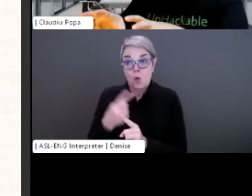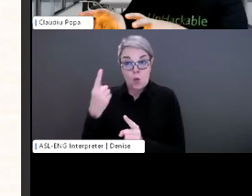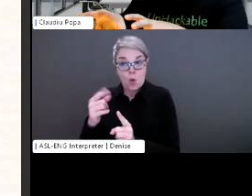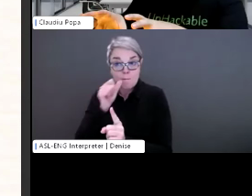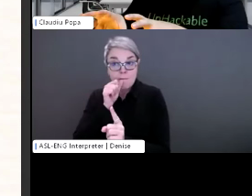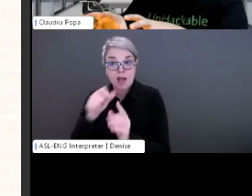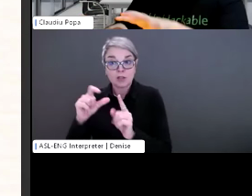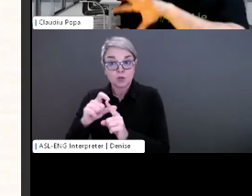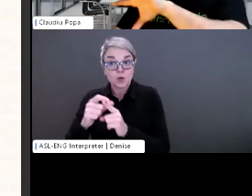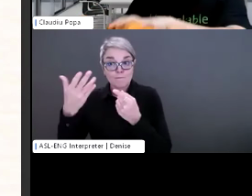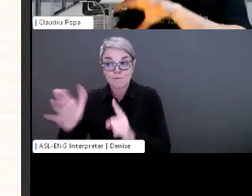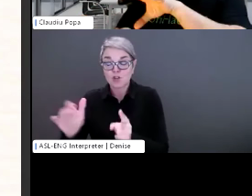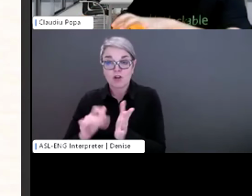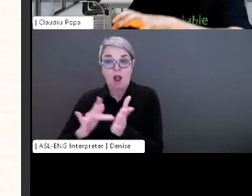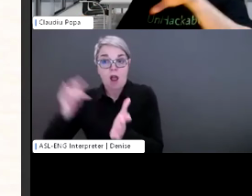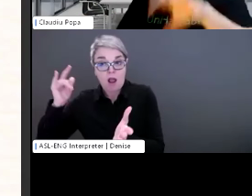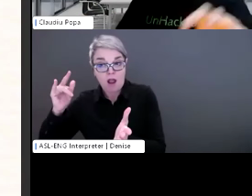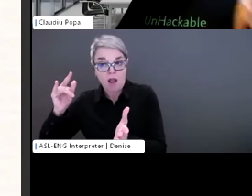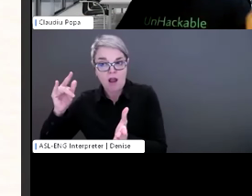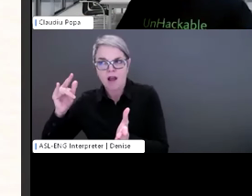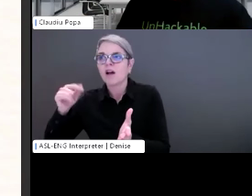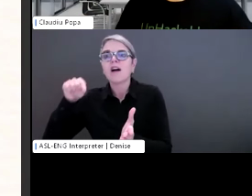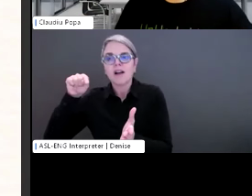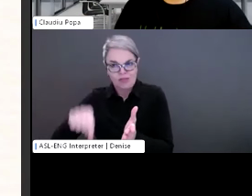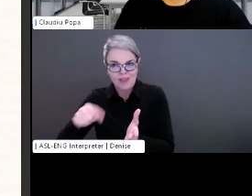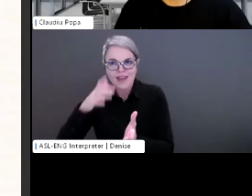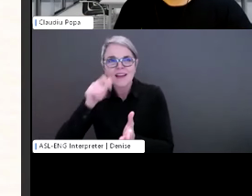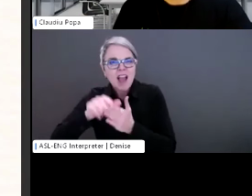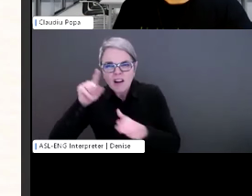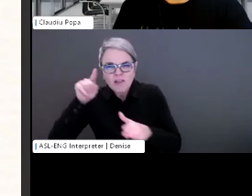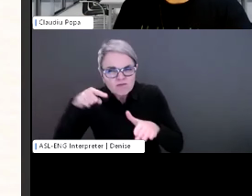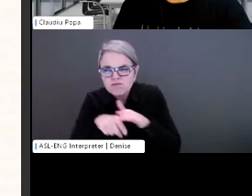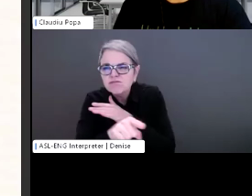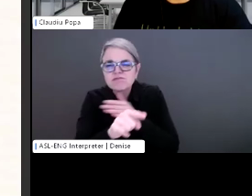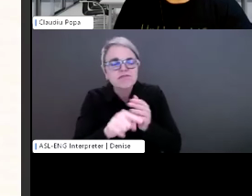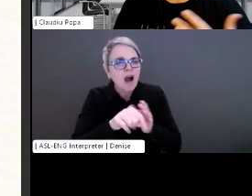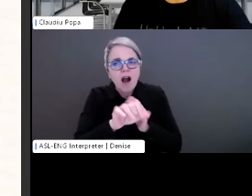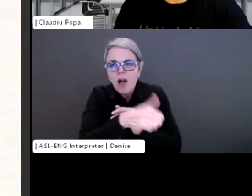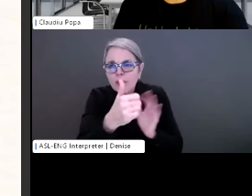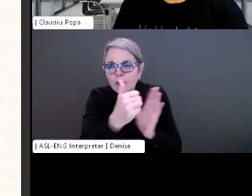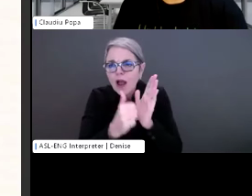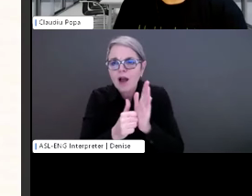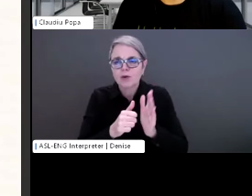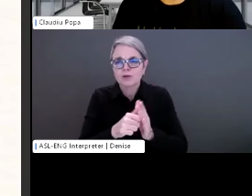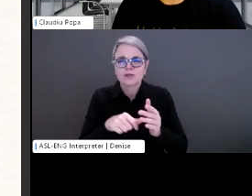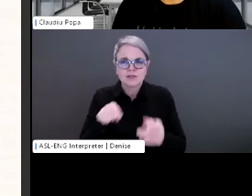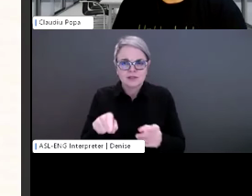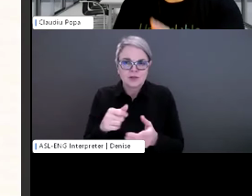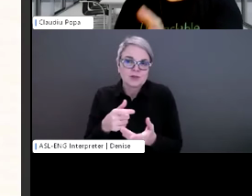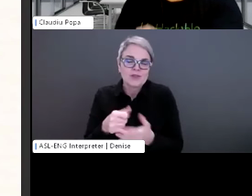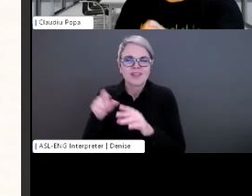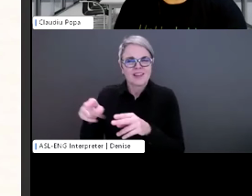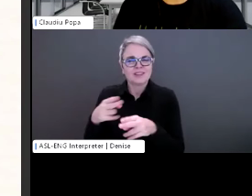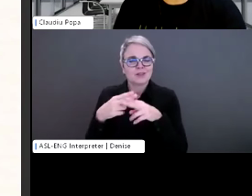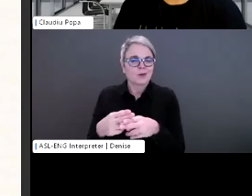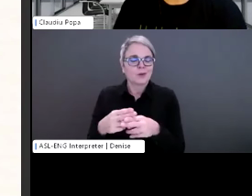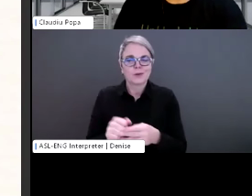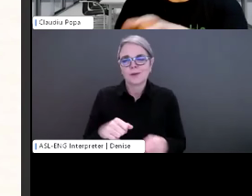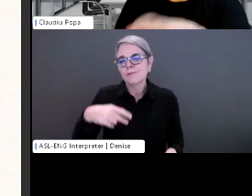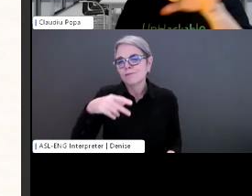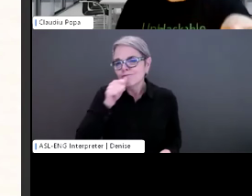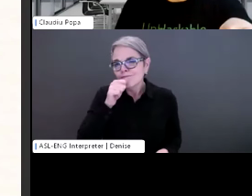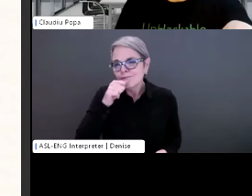your password, the criminals will be able to reuse it. And that's a scheme called password stuffing. If I've got your password from